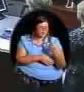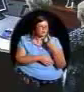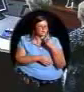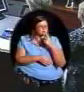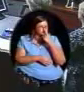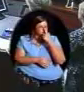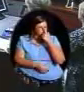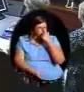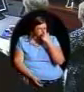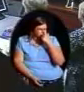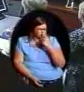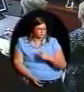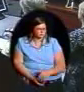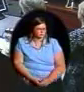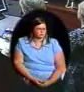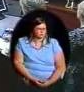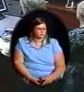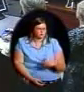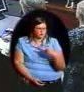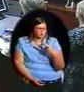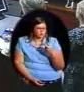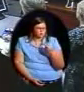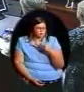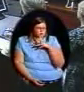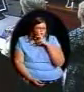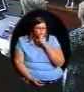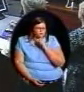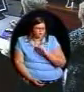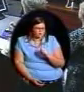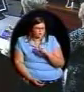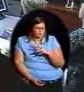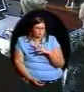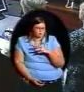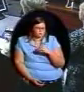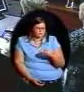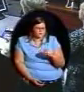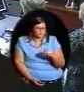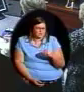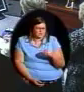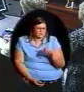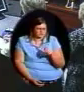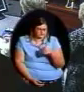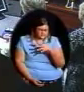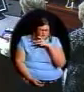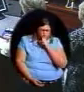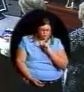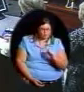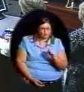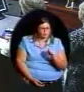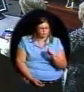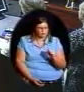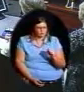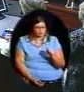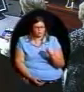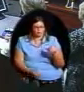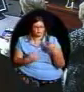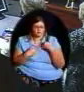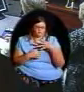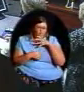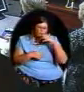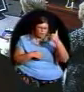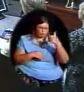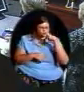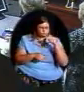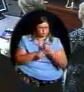adolescents. 12-year-olds and 10-year-olds often have older siblings, and there are 12-year-olds who are in elementary